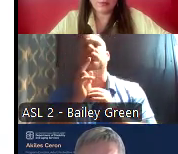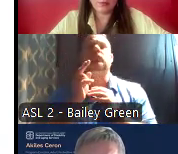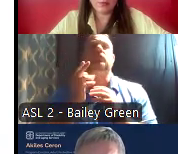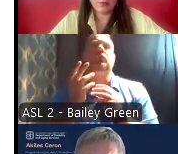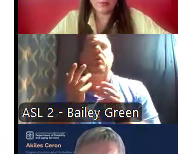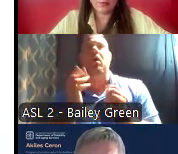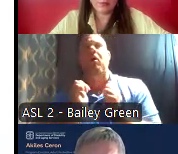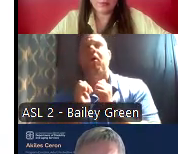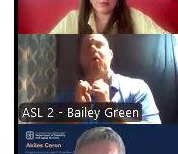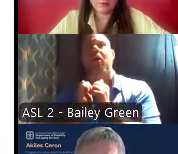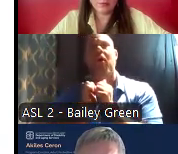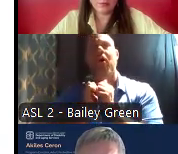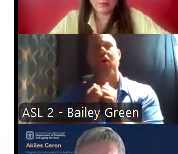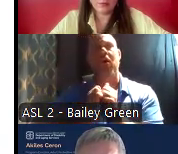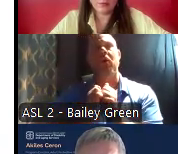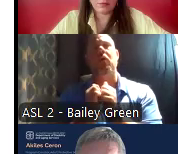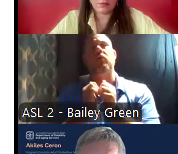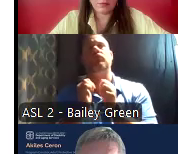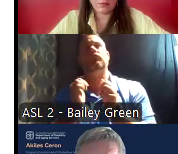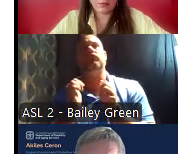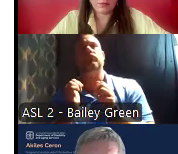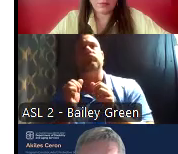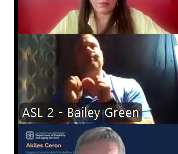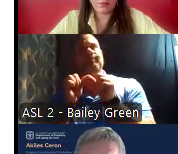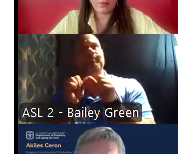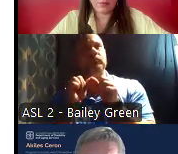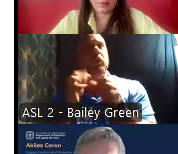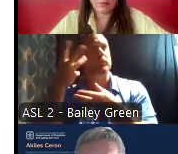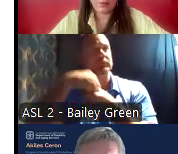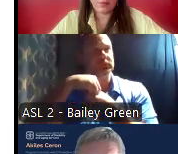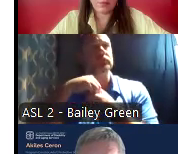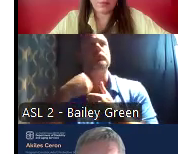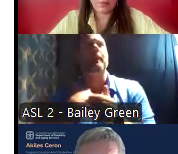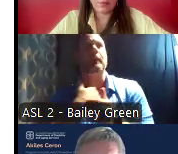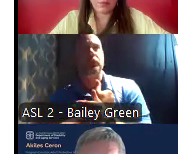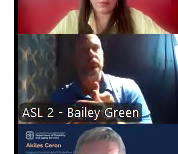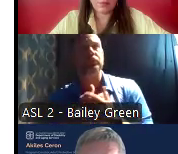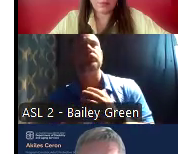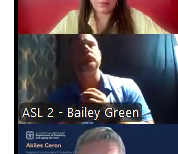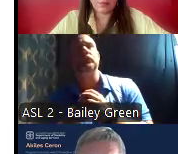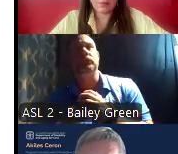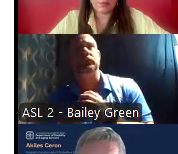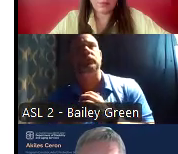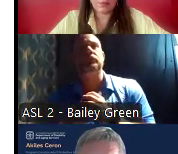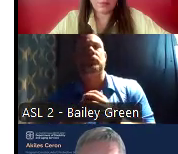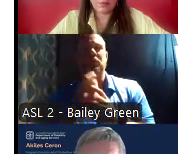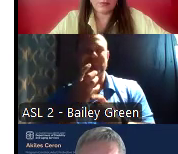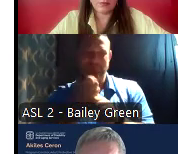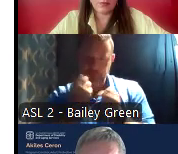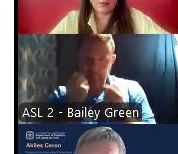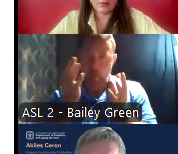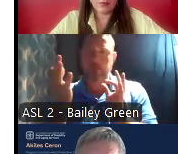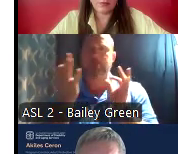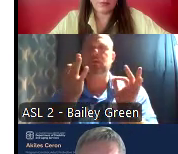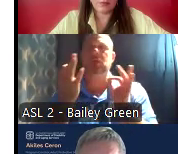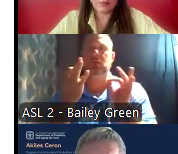and how to keep up participation amongst council members. So we received a lot of really great feedback from council